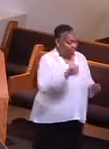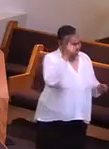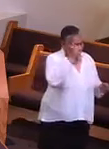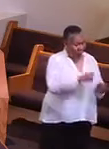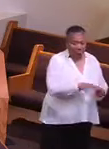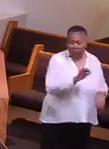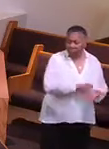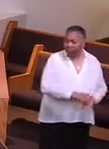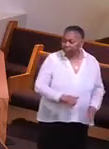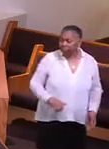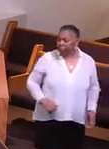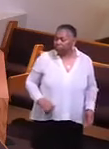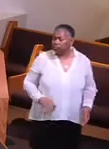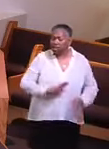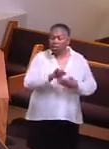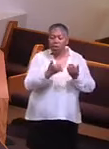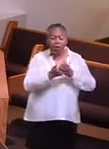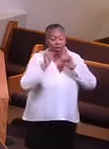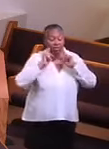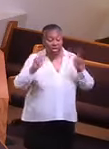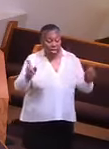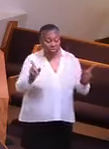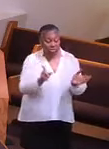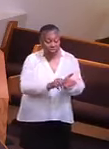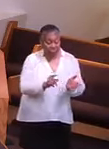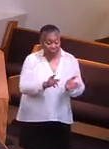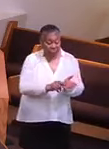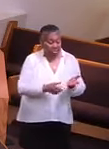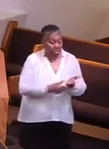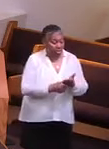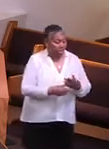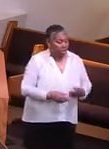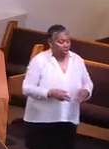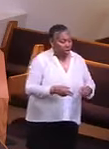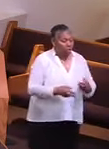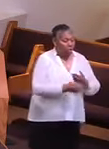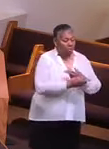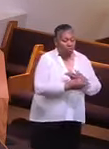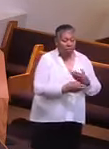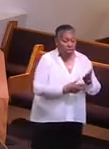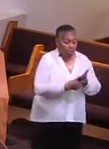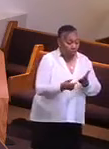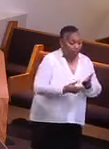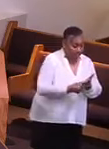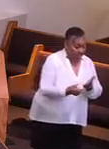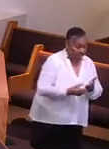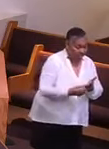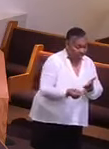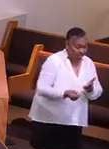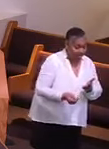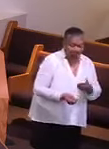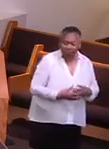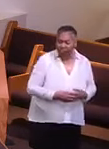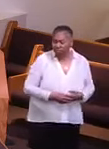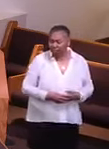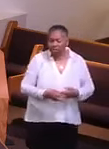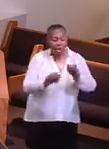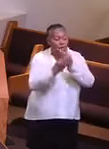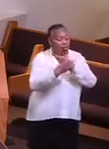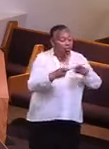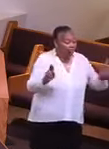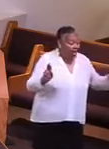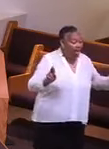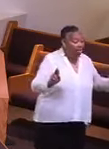mindful of all the announcements existing in your revival. In your announcements and revival